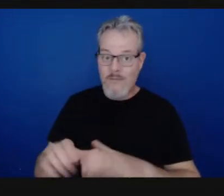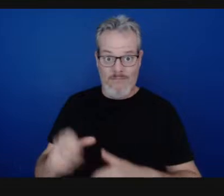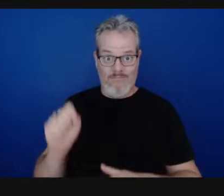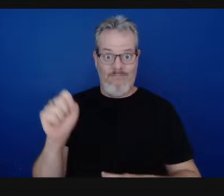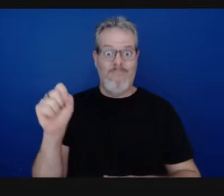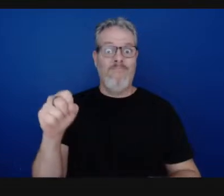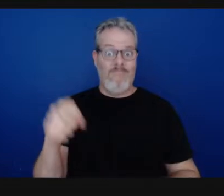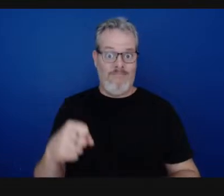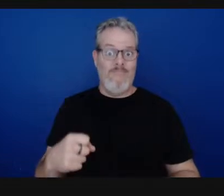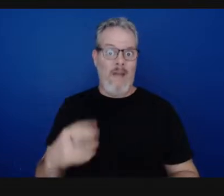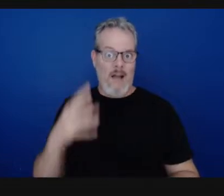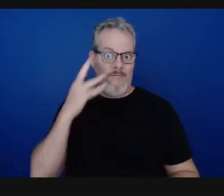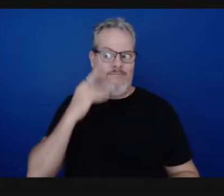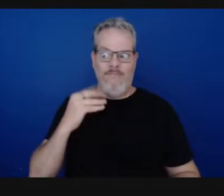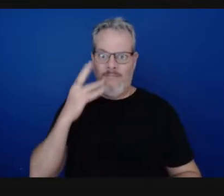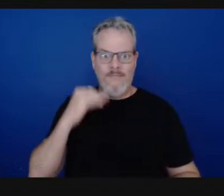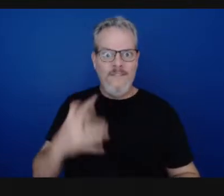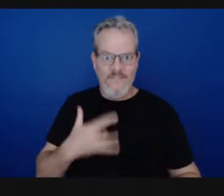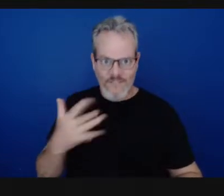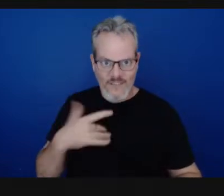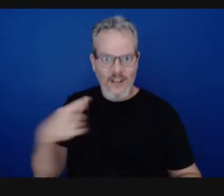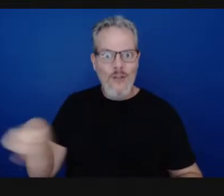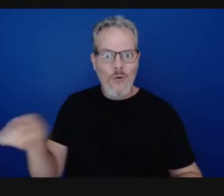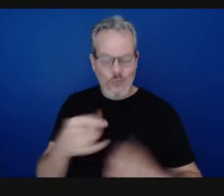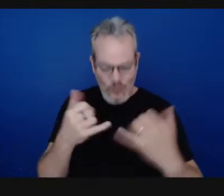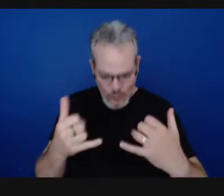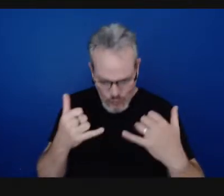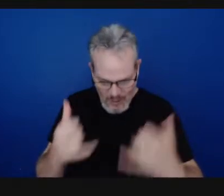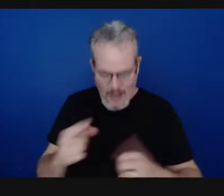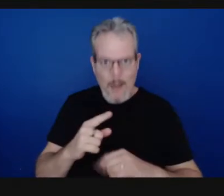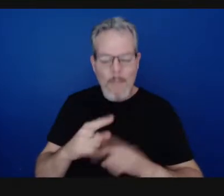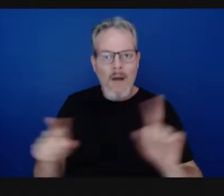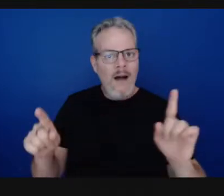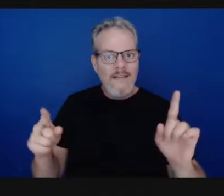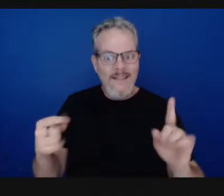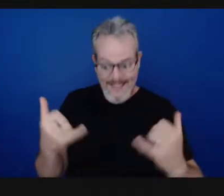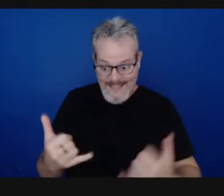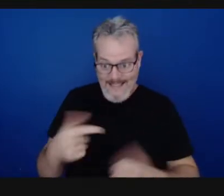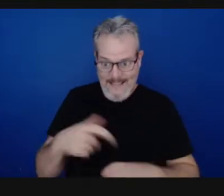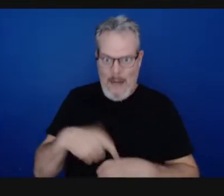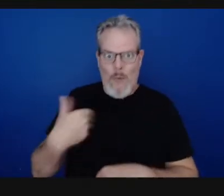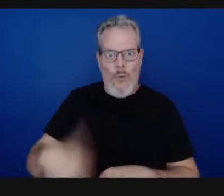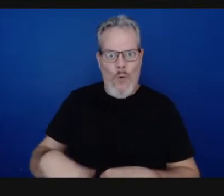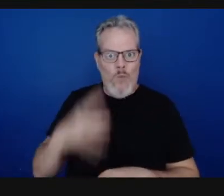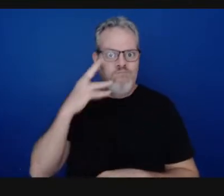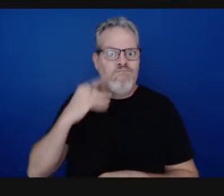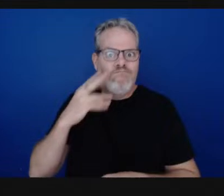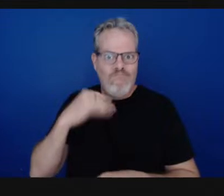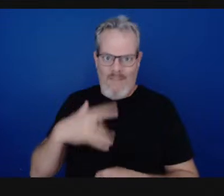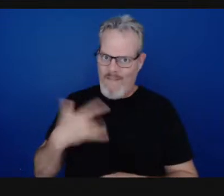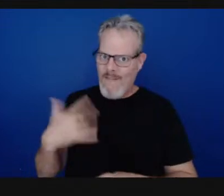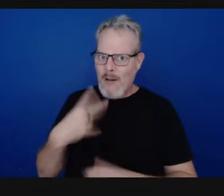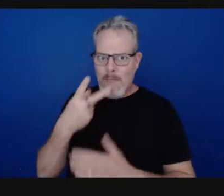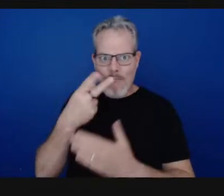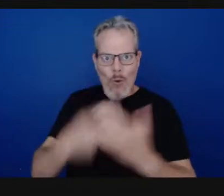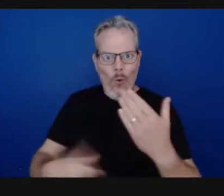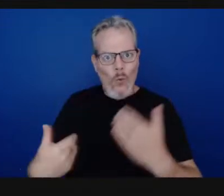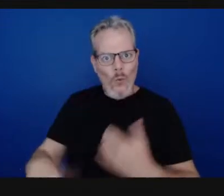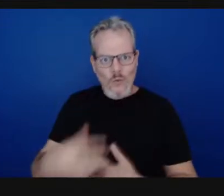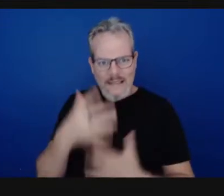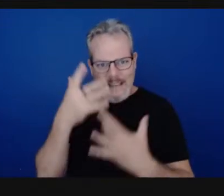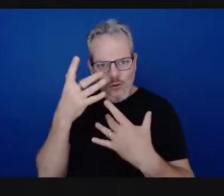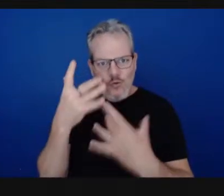Usually I just blame the dog and move on, but this time I felt both of those two things. So was interesting. You know,